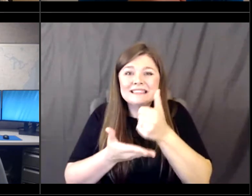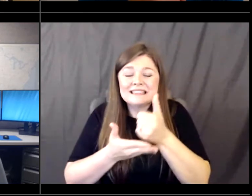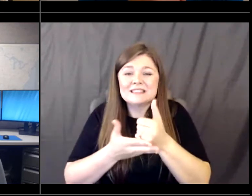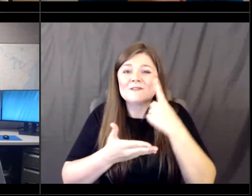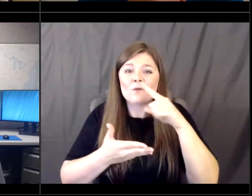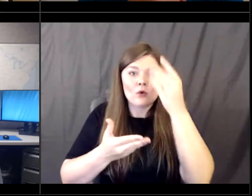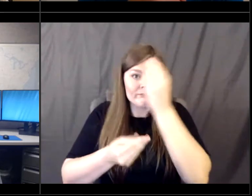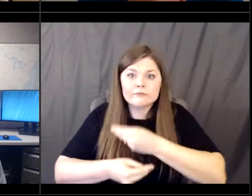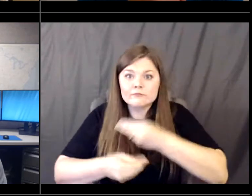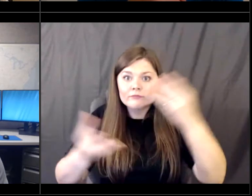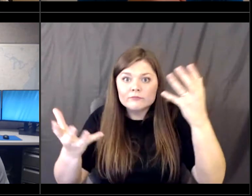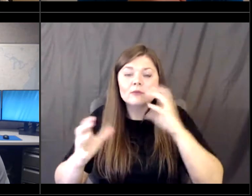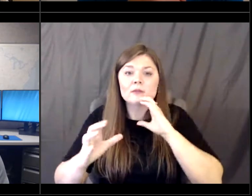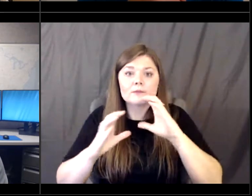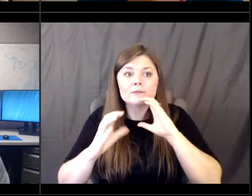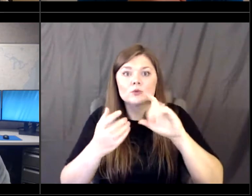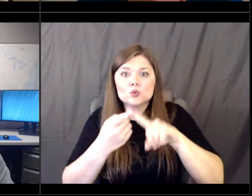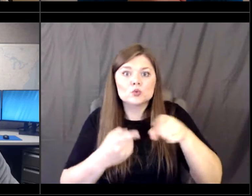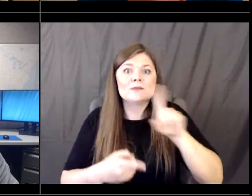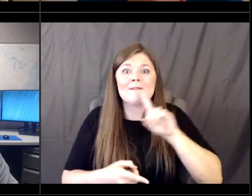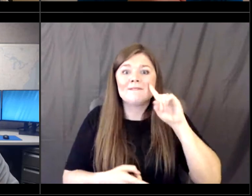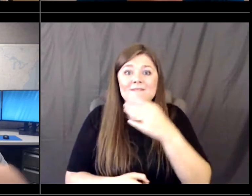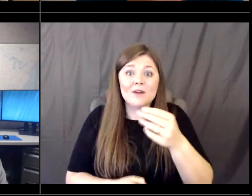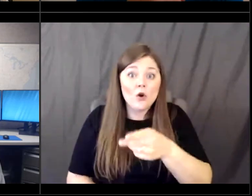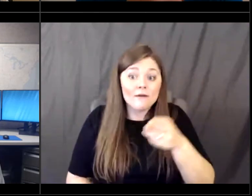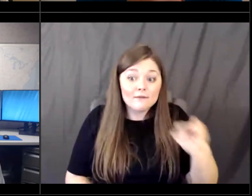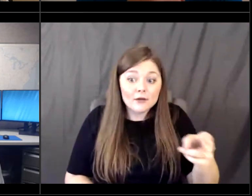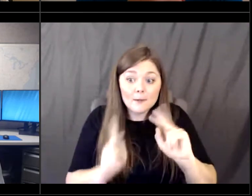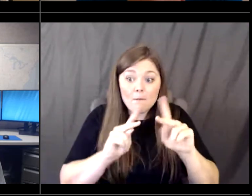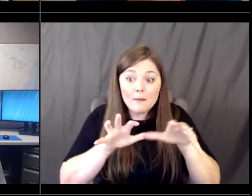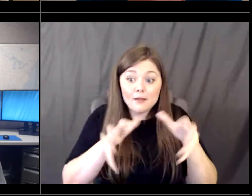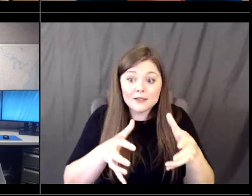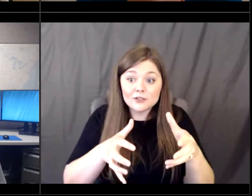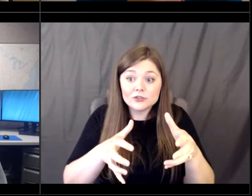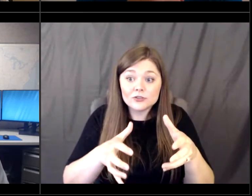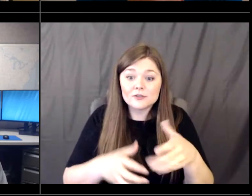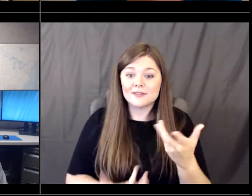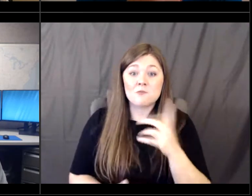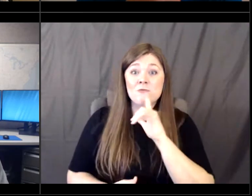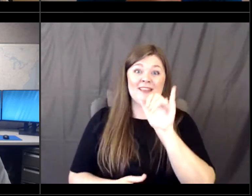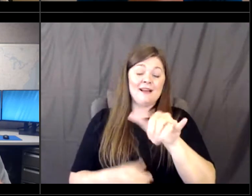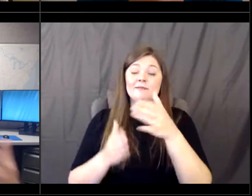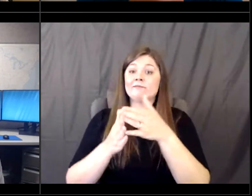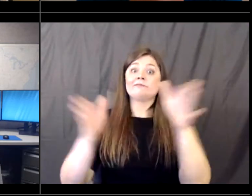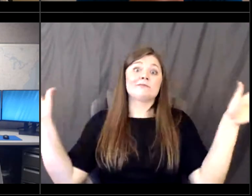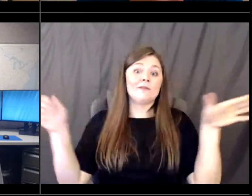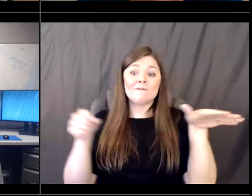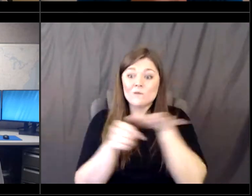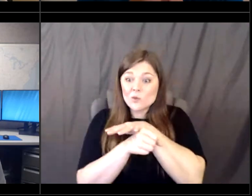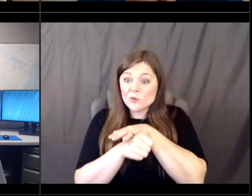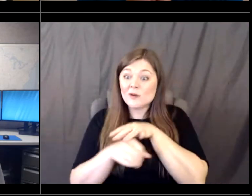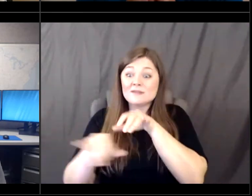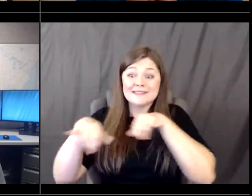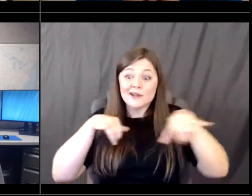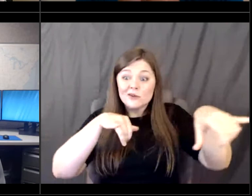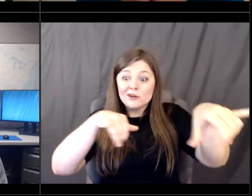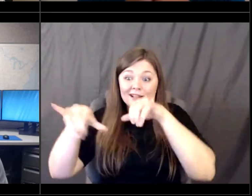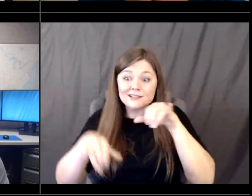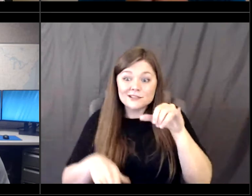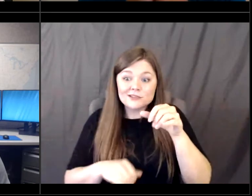hearing population? I think that's kind of open-ended to the entire weather enterprise, the concept of standardized graphics for